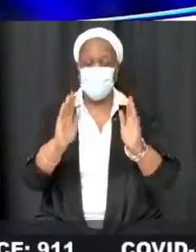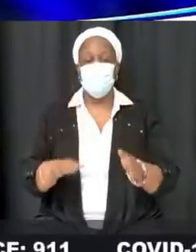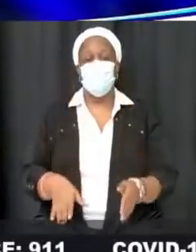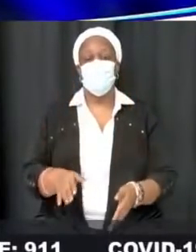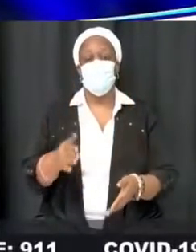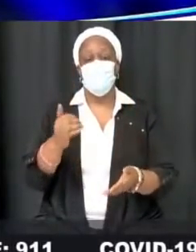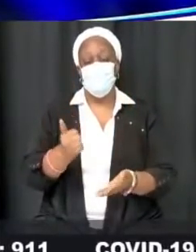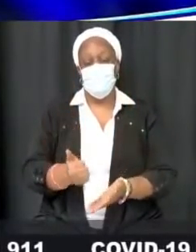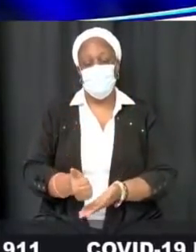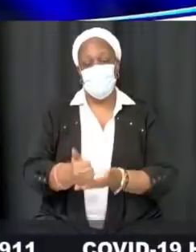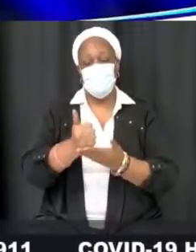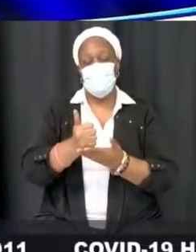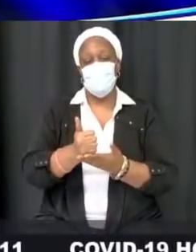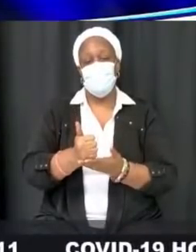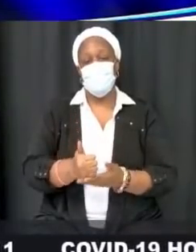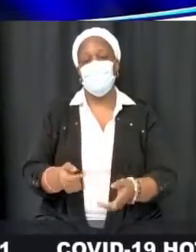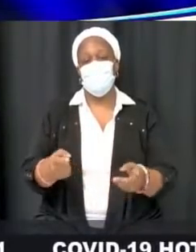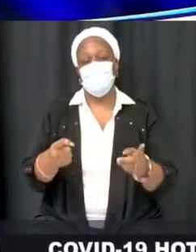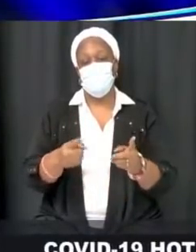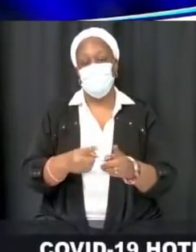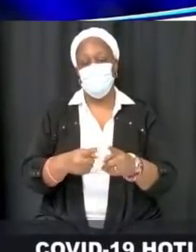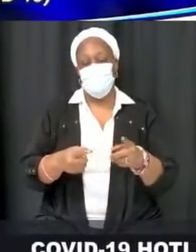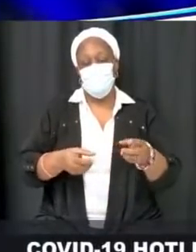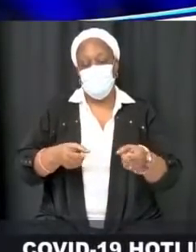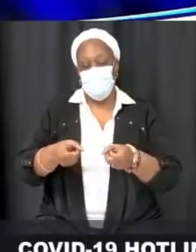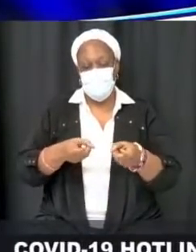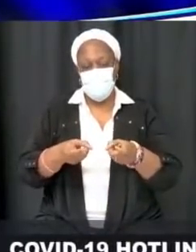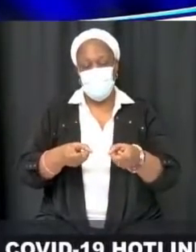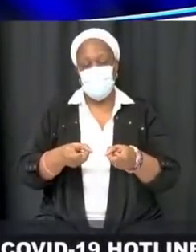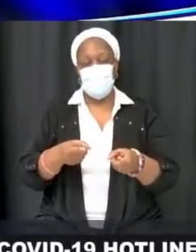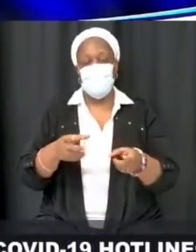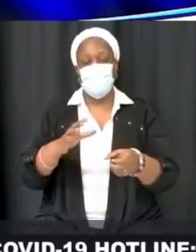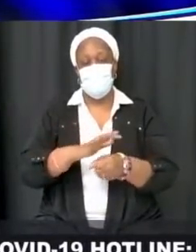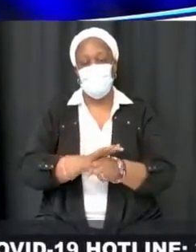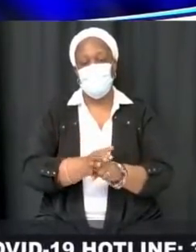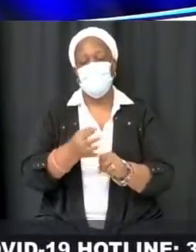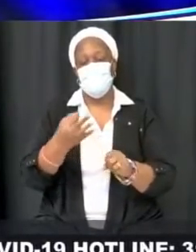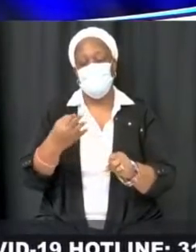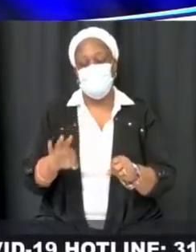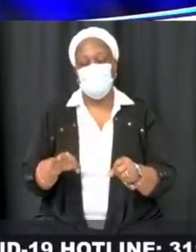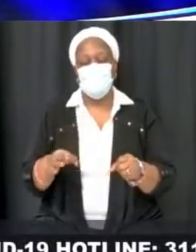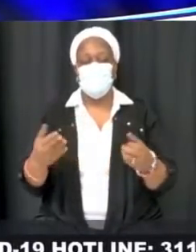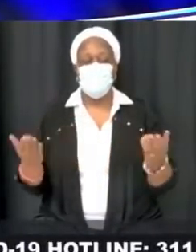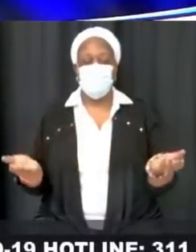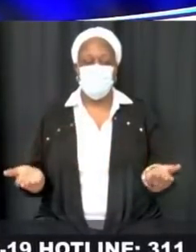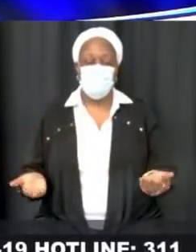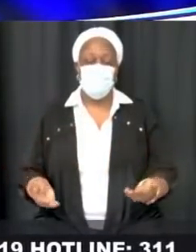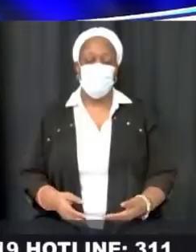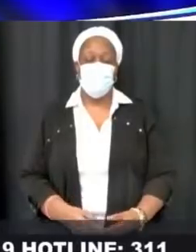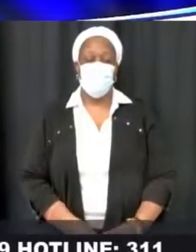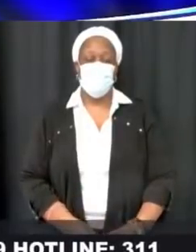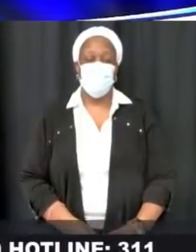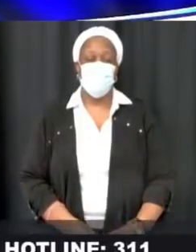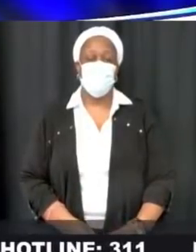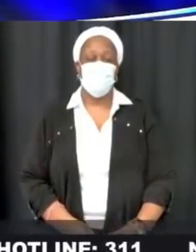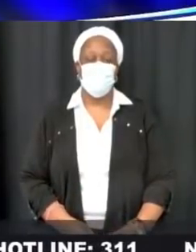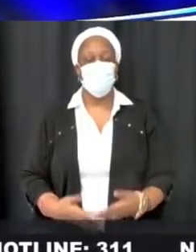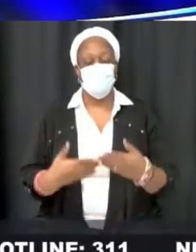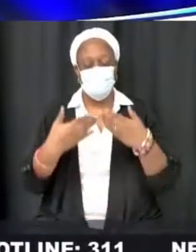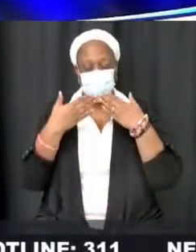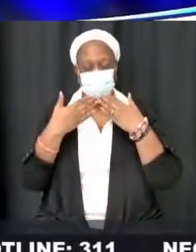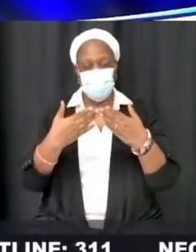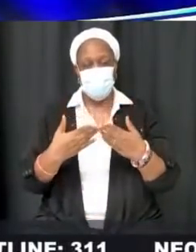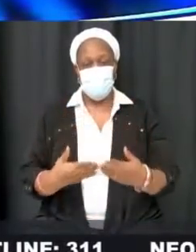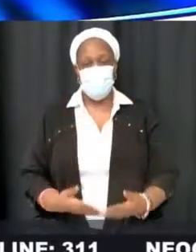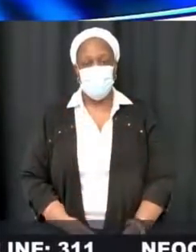us with the management of the pandemic here in the Federation. So thank you very